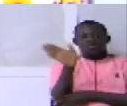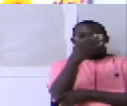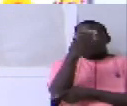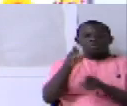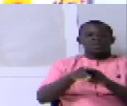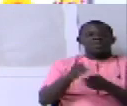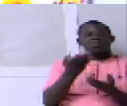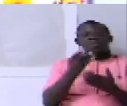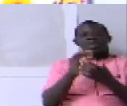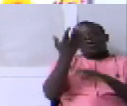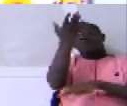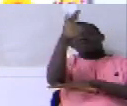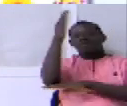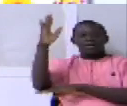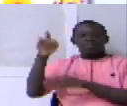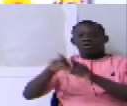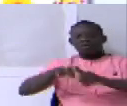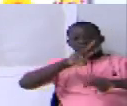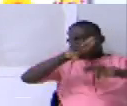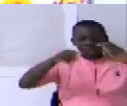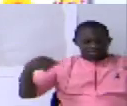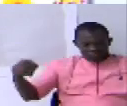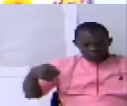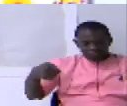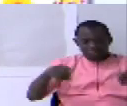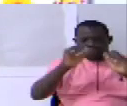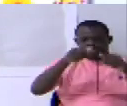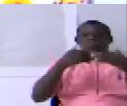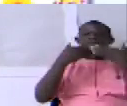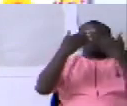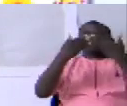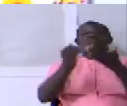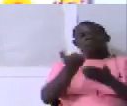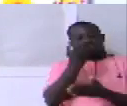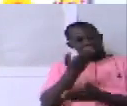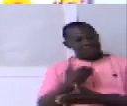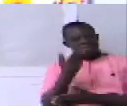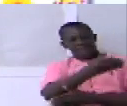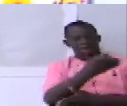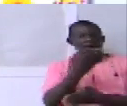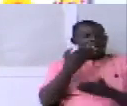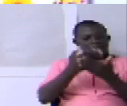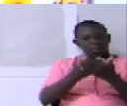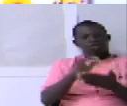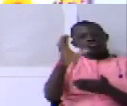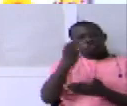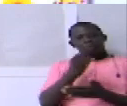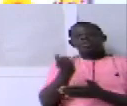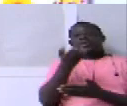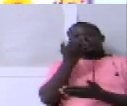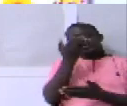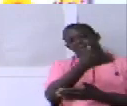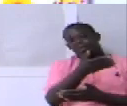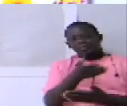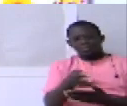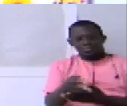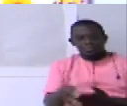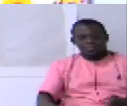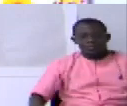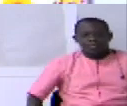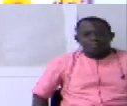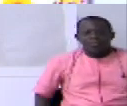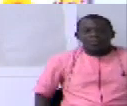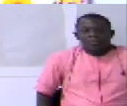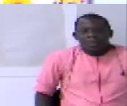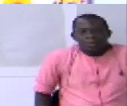they will tell you there's food, come and eat. Wolem yindi ko nin tata nin kaso lan kol tata lo nyini wala wala ntata wulo